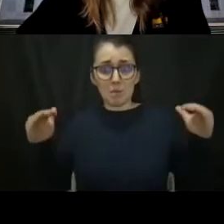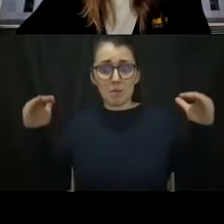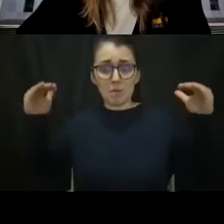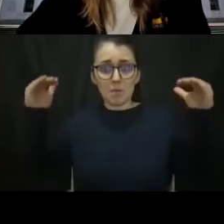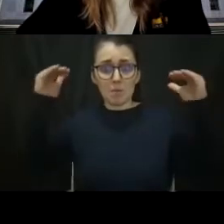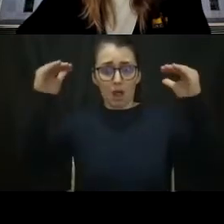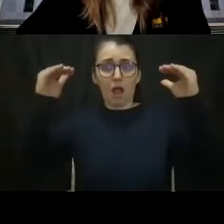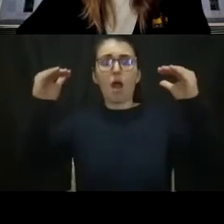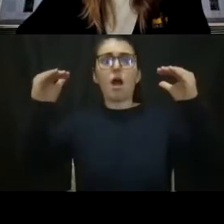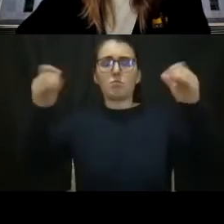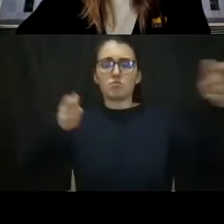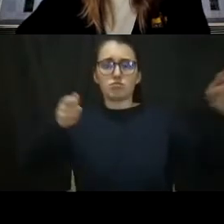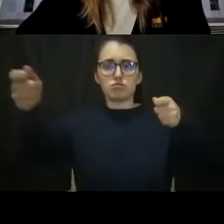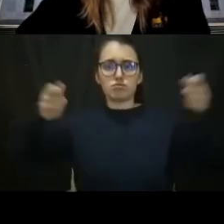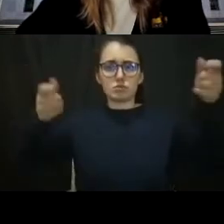in Oregon.